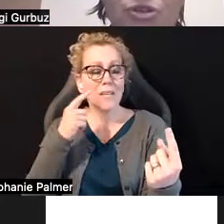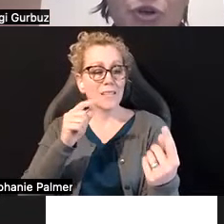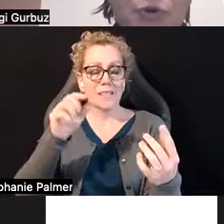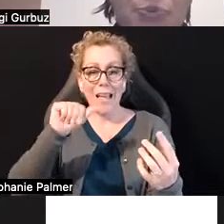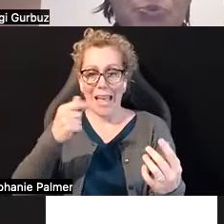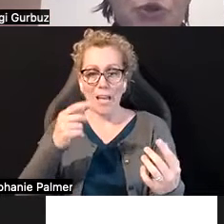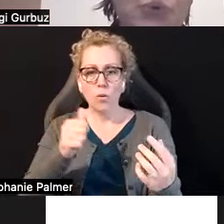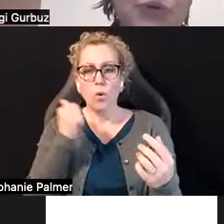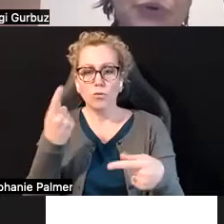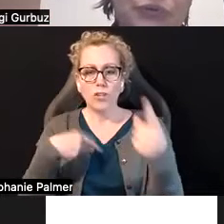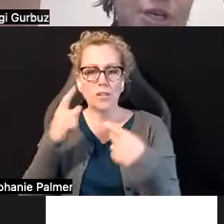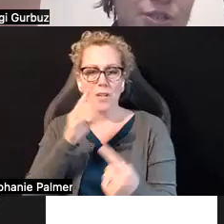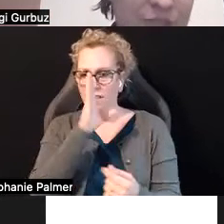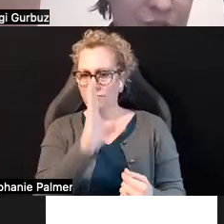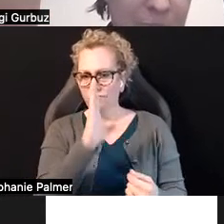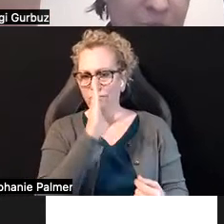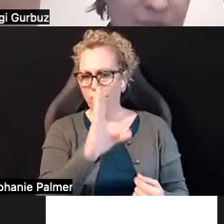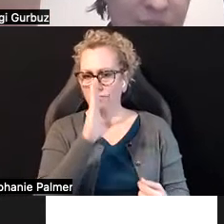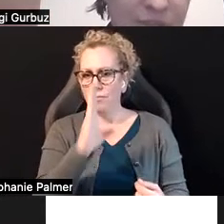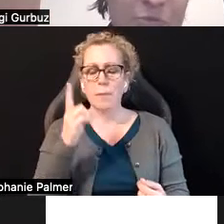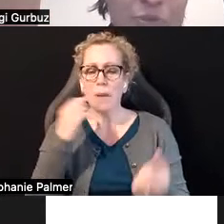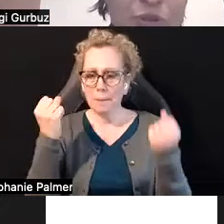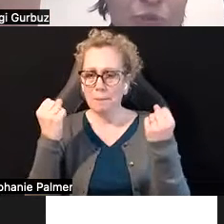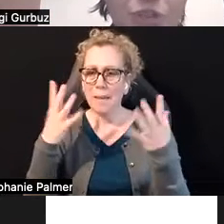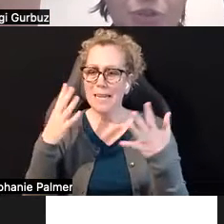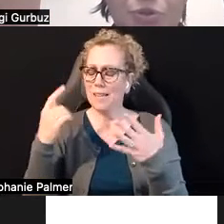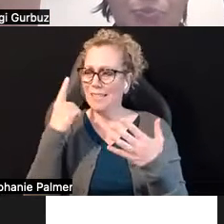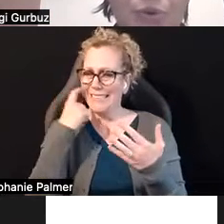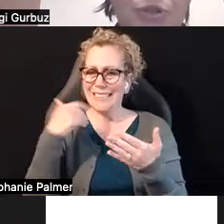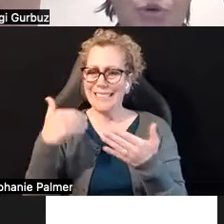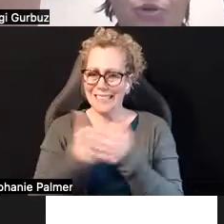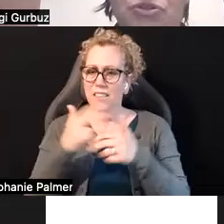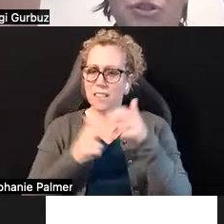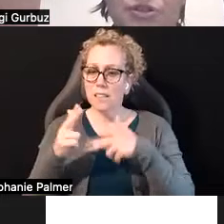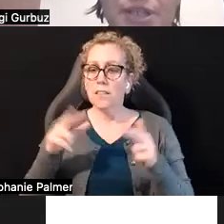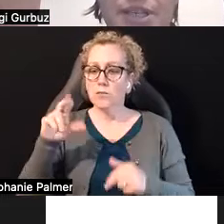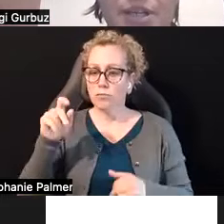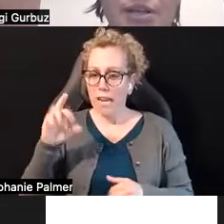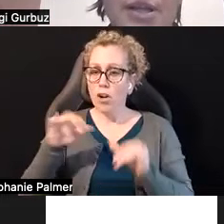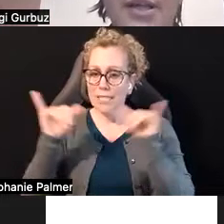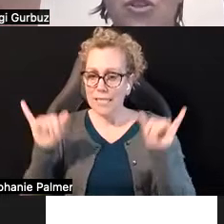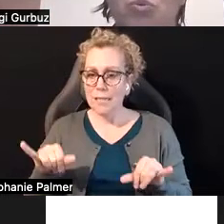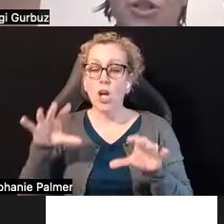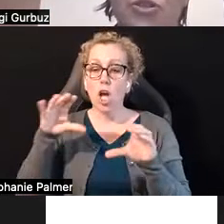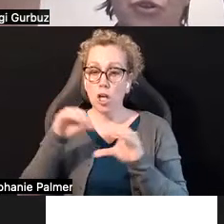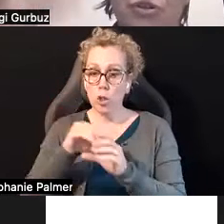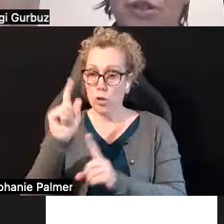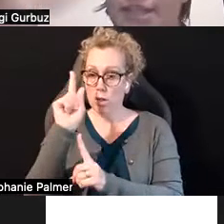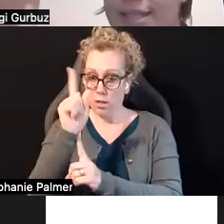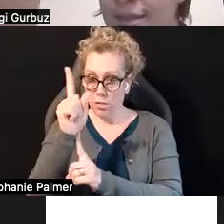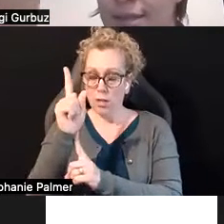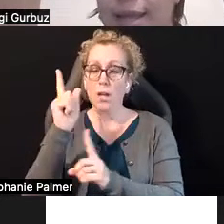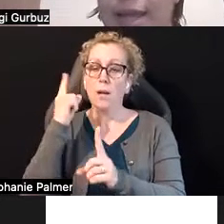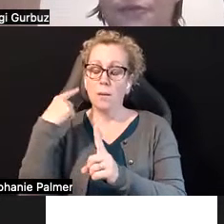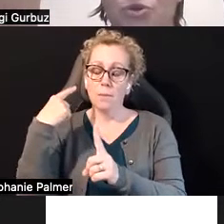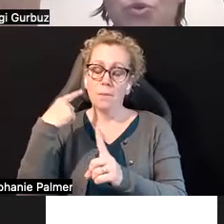are also newer radar systems that have been built, which include both a horizontal antenna as well as a vertical